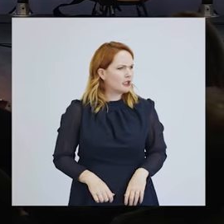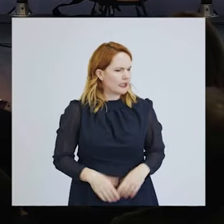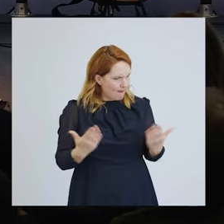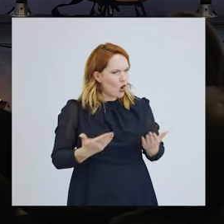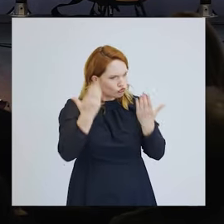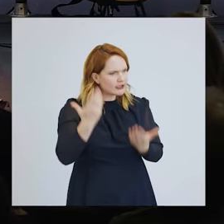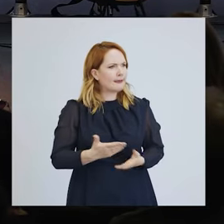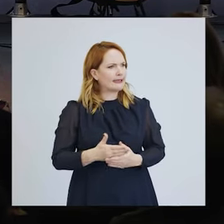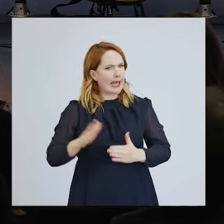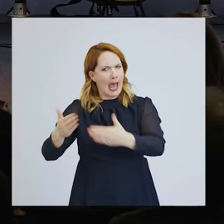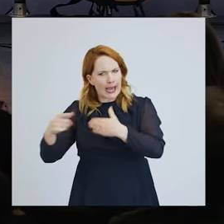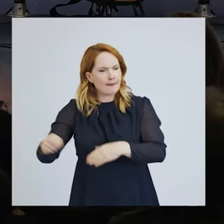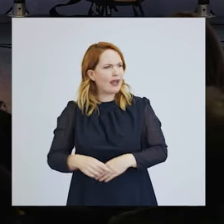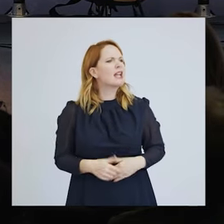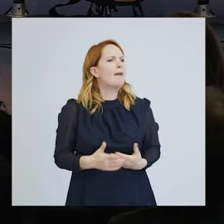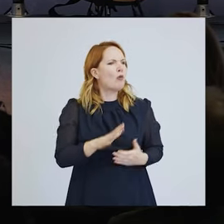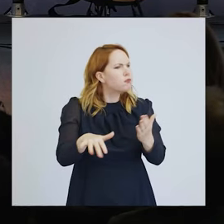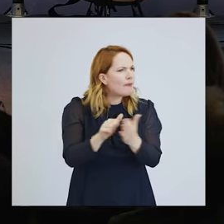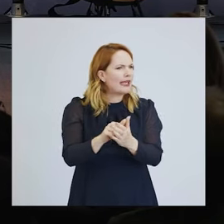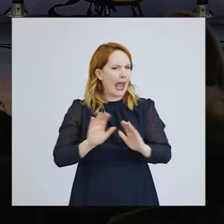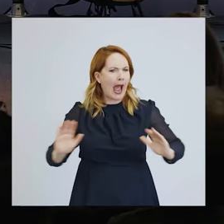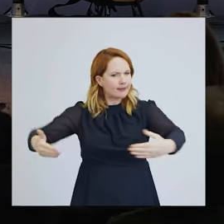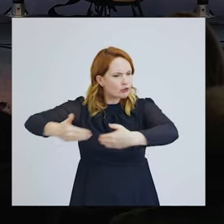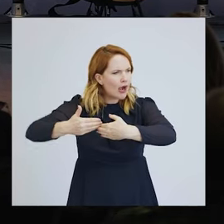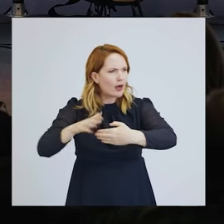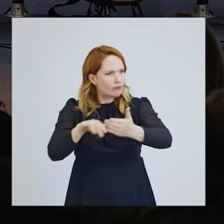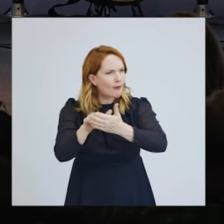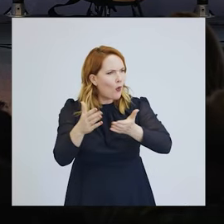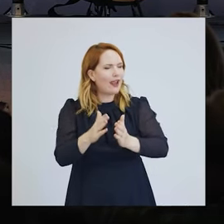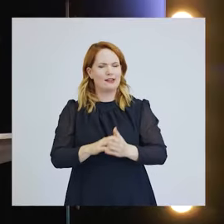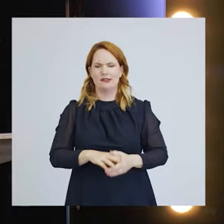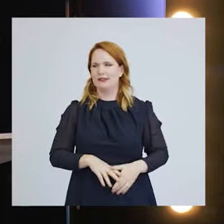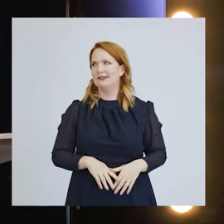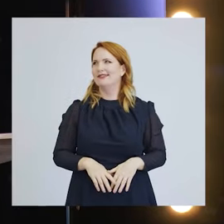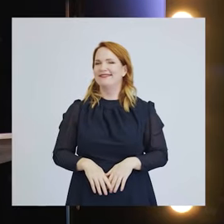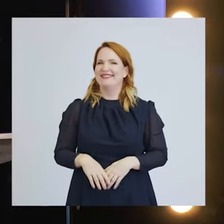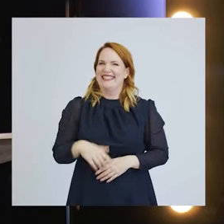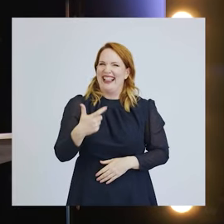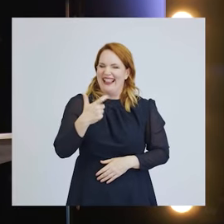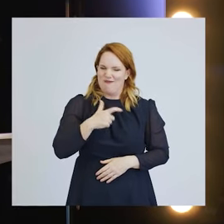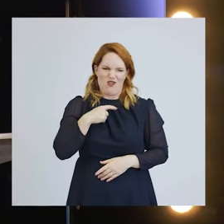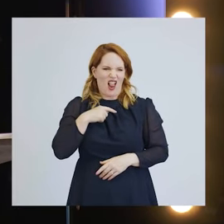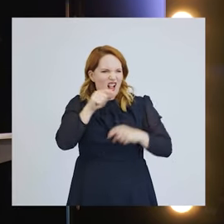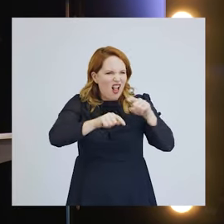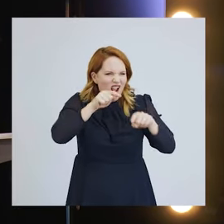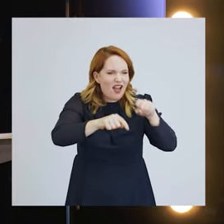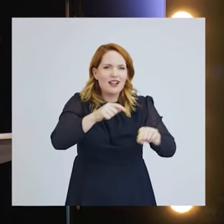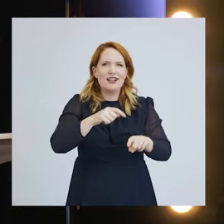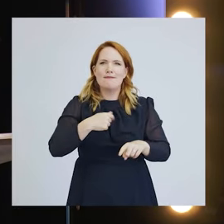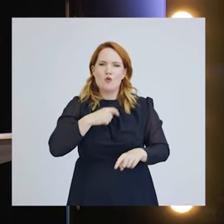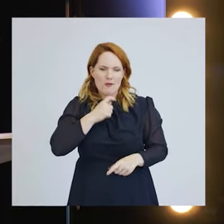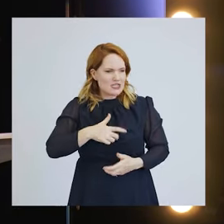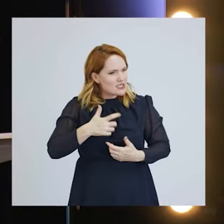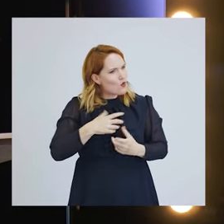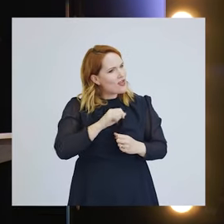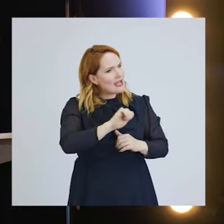there. Come on, celebrate your brother. Grow some respect. Hug him. No, really hug him. No, put your arms around him. Oh no, it's disgusting. You